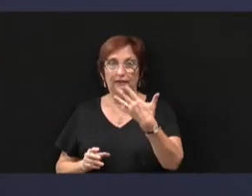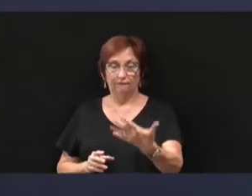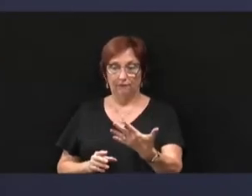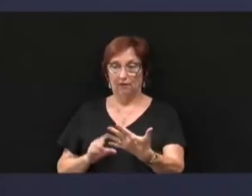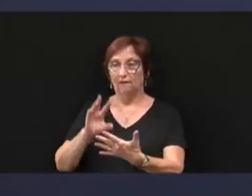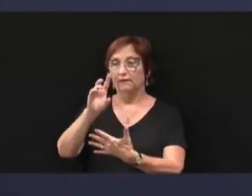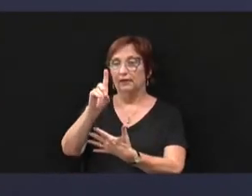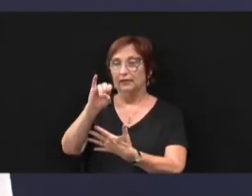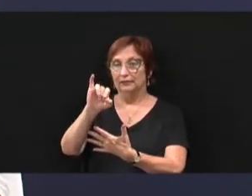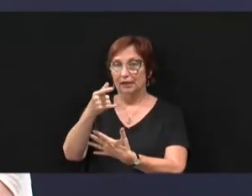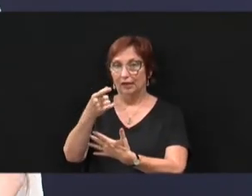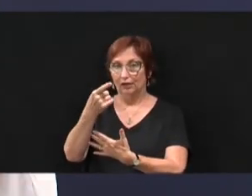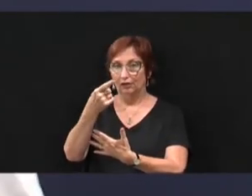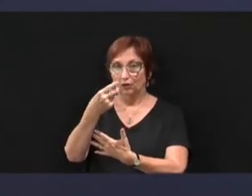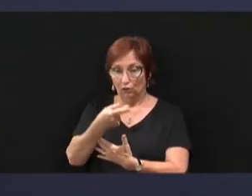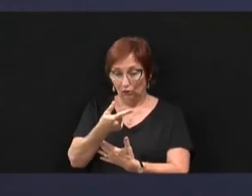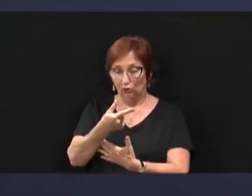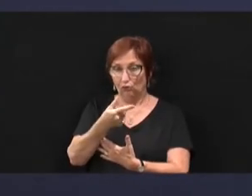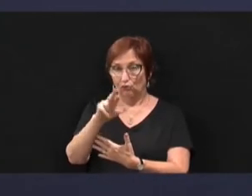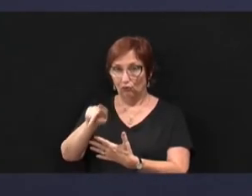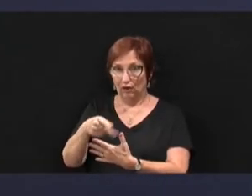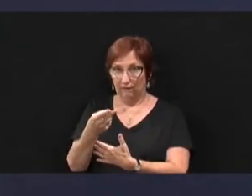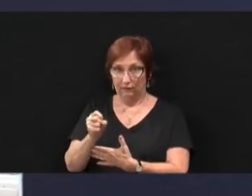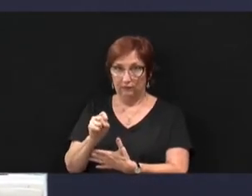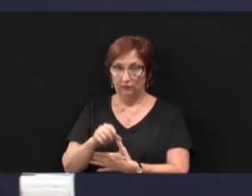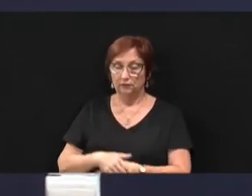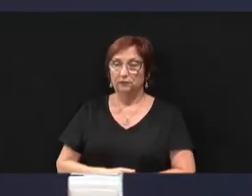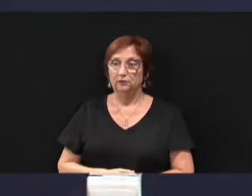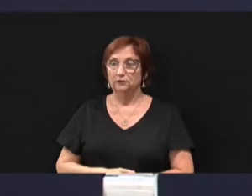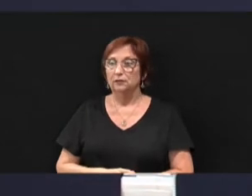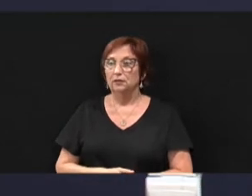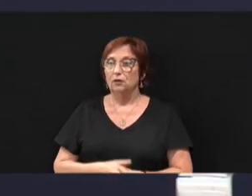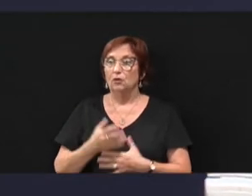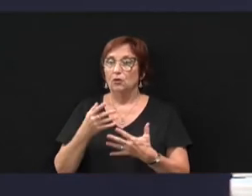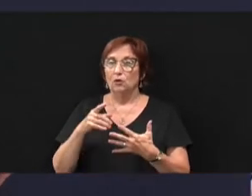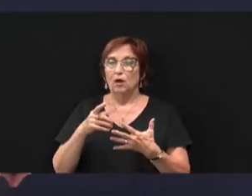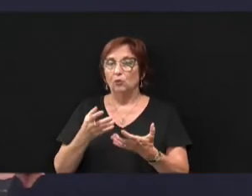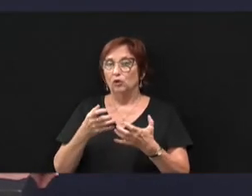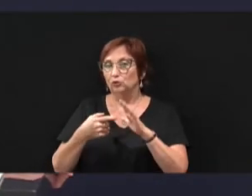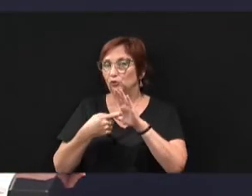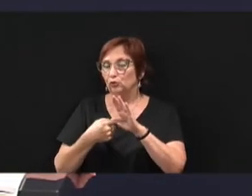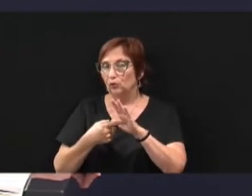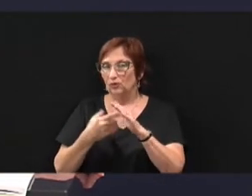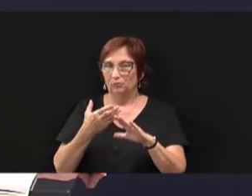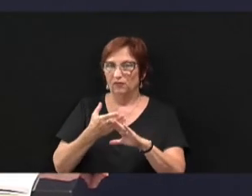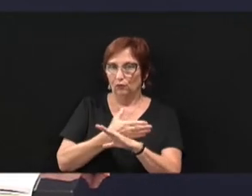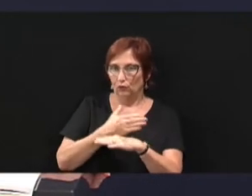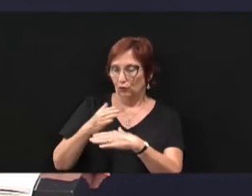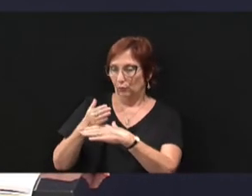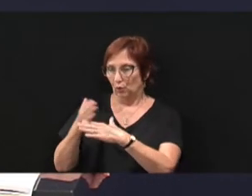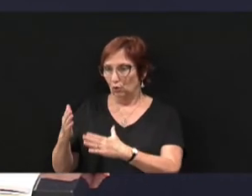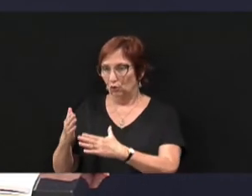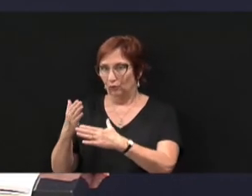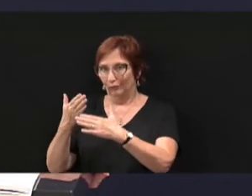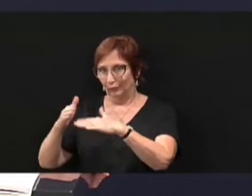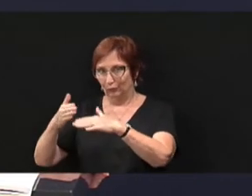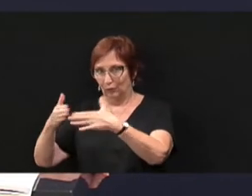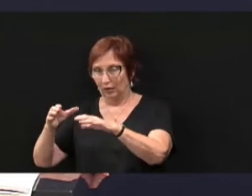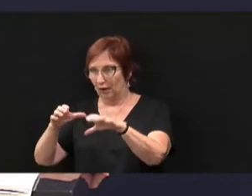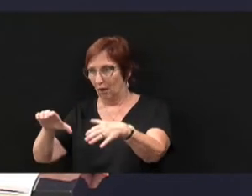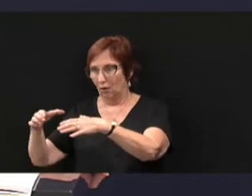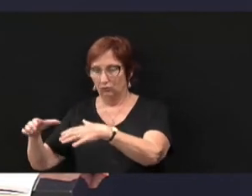digraphs. Now, what I want to show you before we do our partner practice is